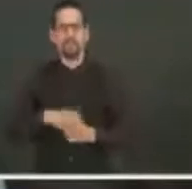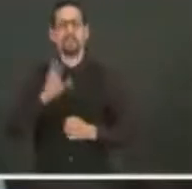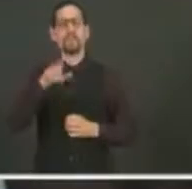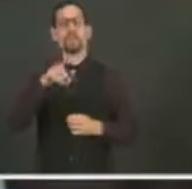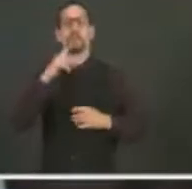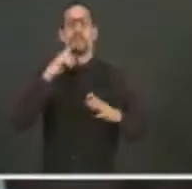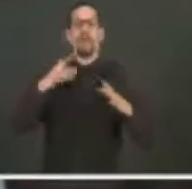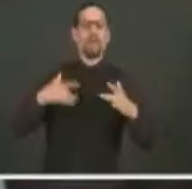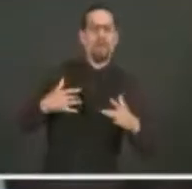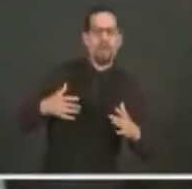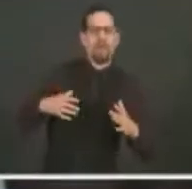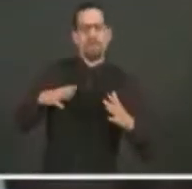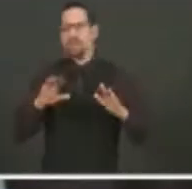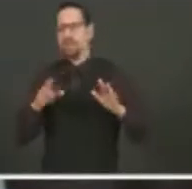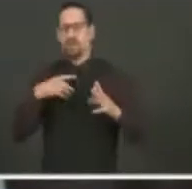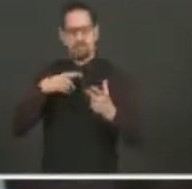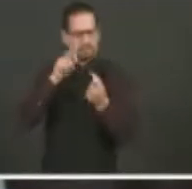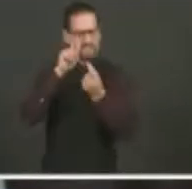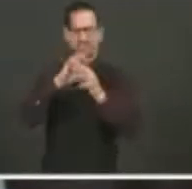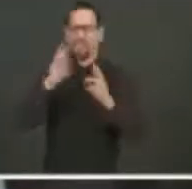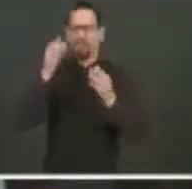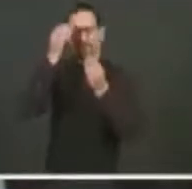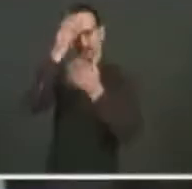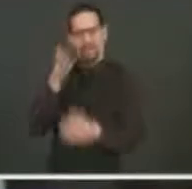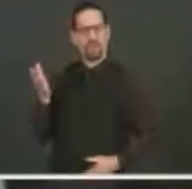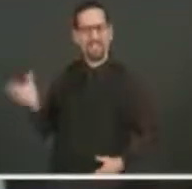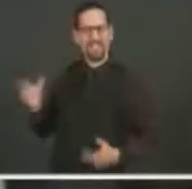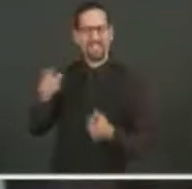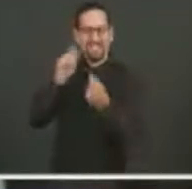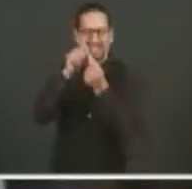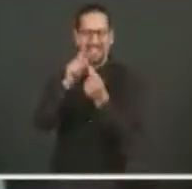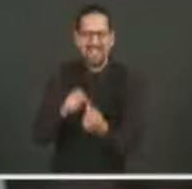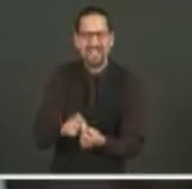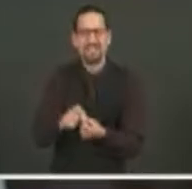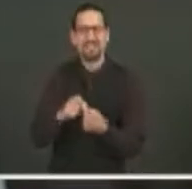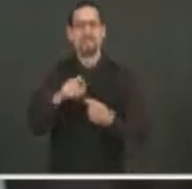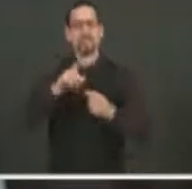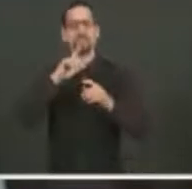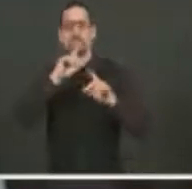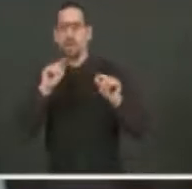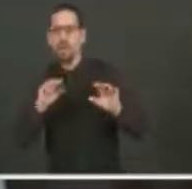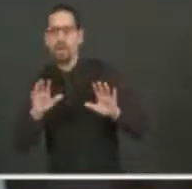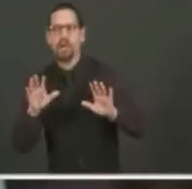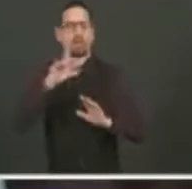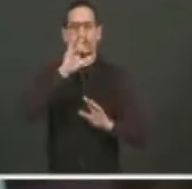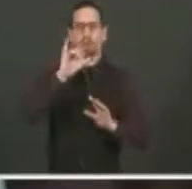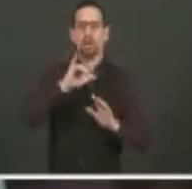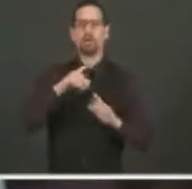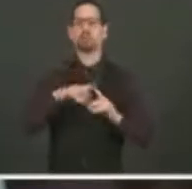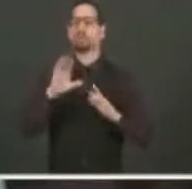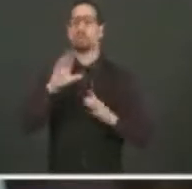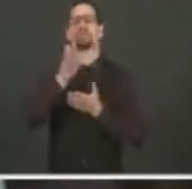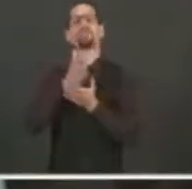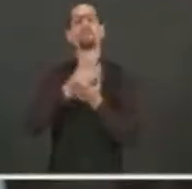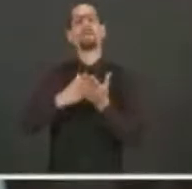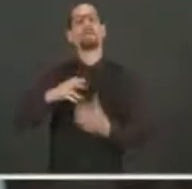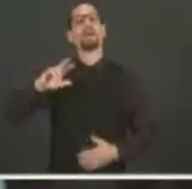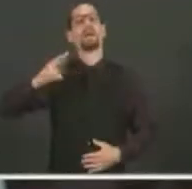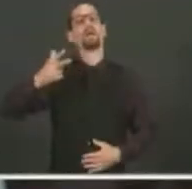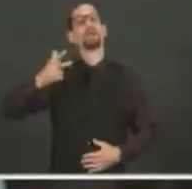and let you figure out how to best live within those guidelines safely for phase 3.